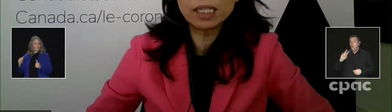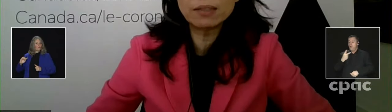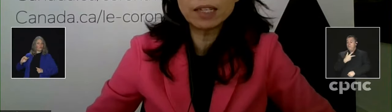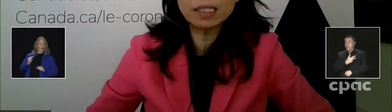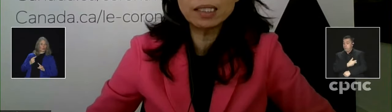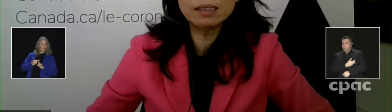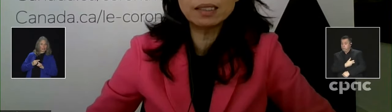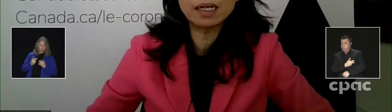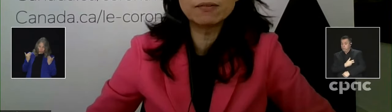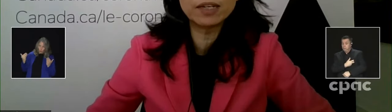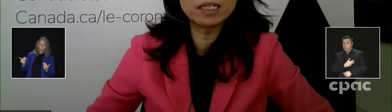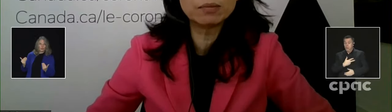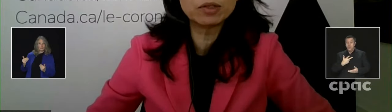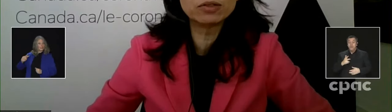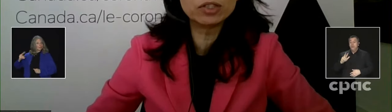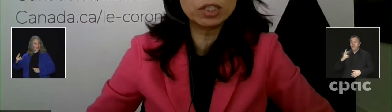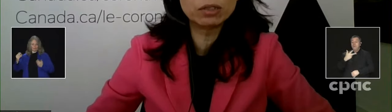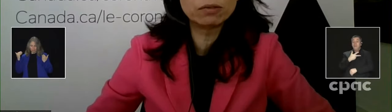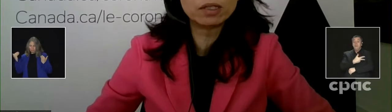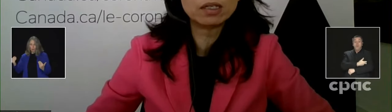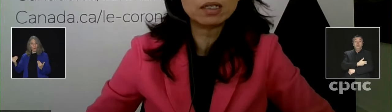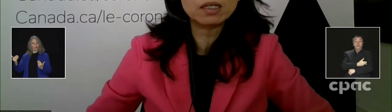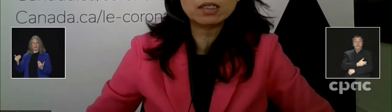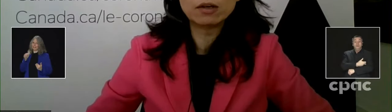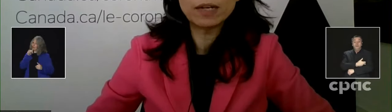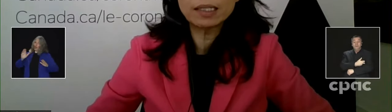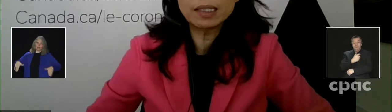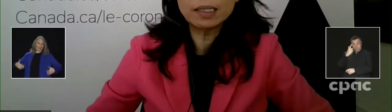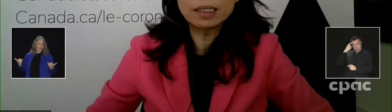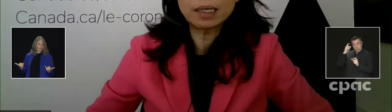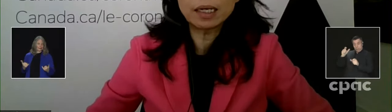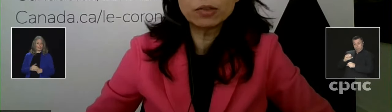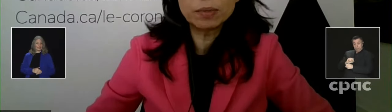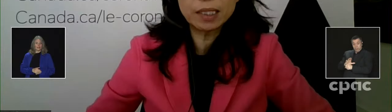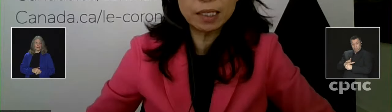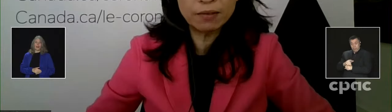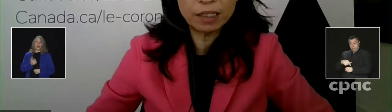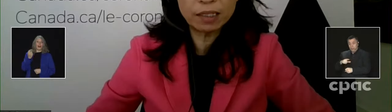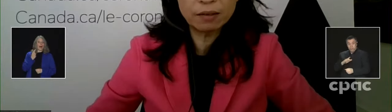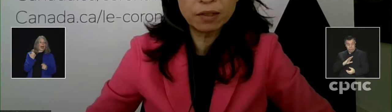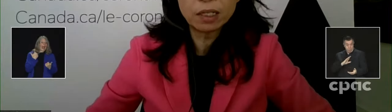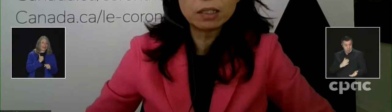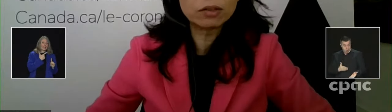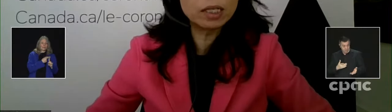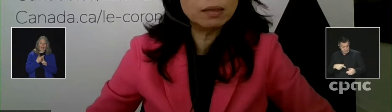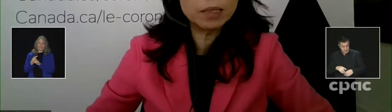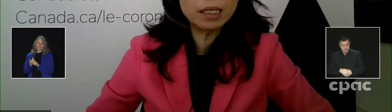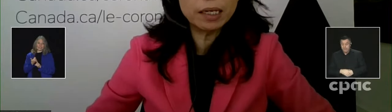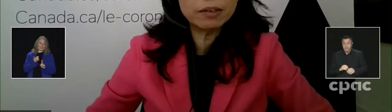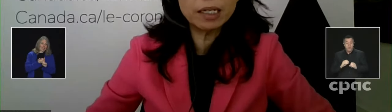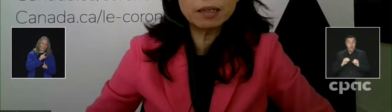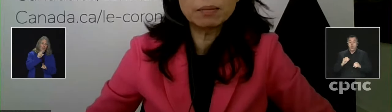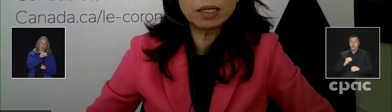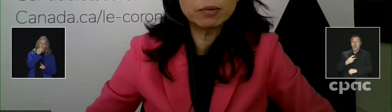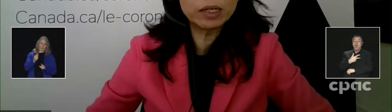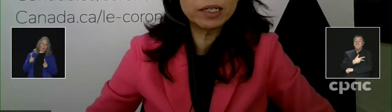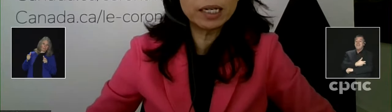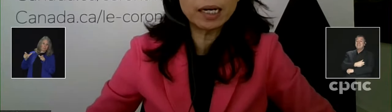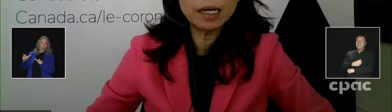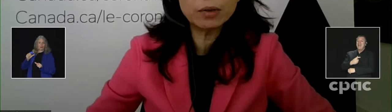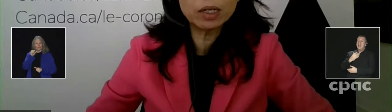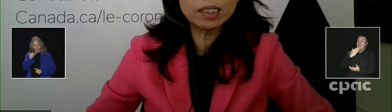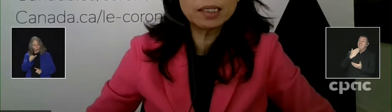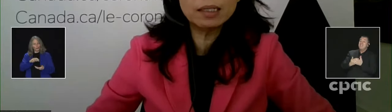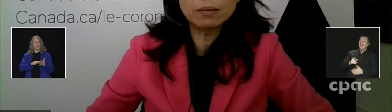the COVID-19 vaccines that are available to you. No vaccine is 100% effective, so keep layering up by